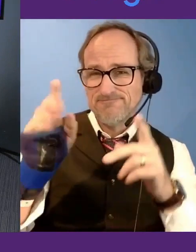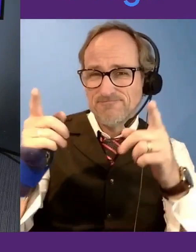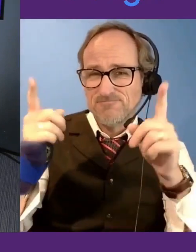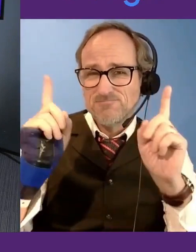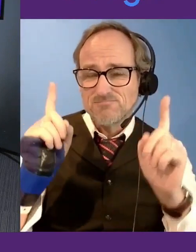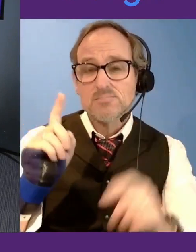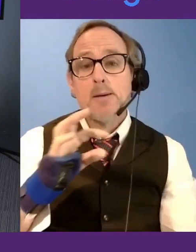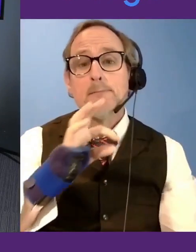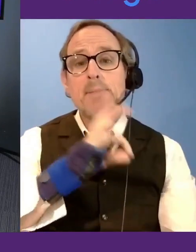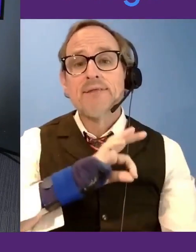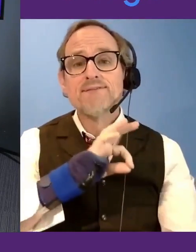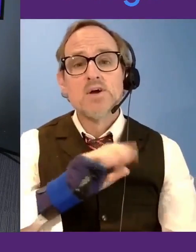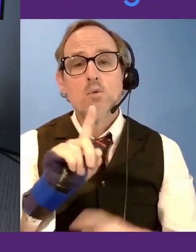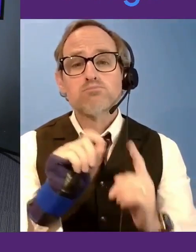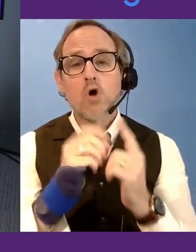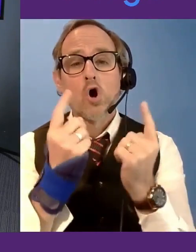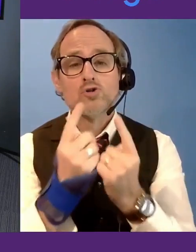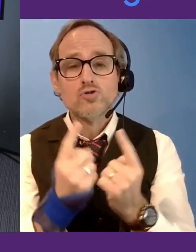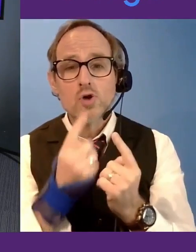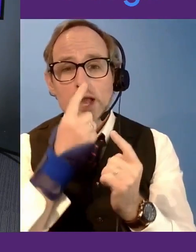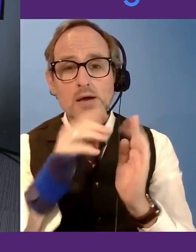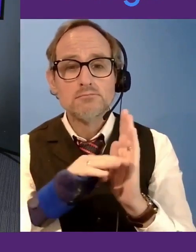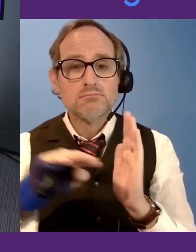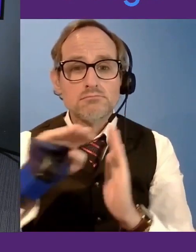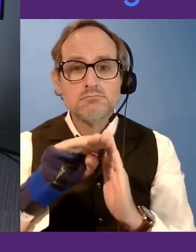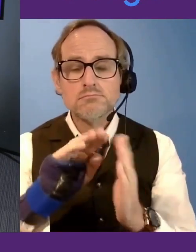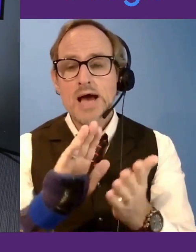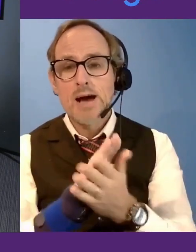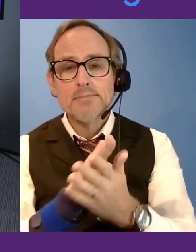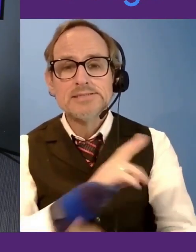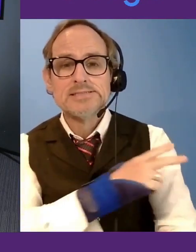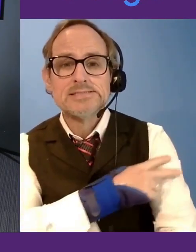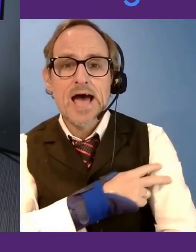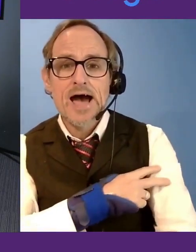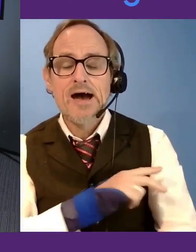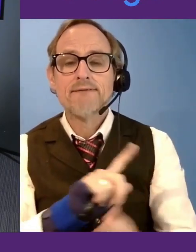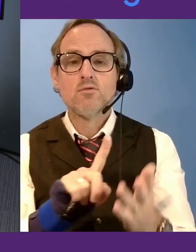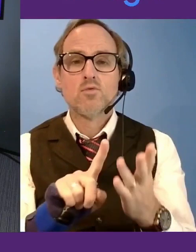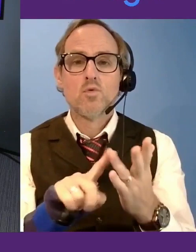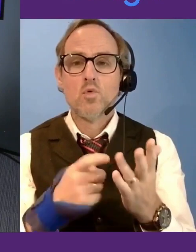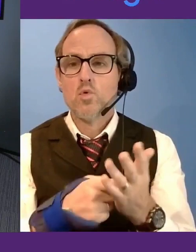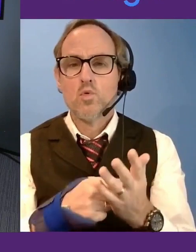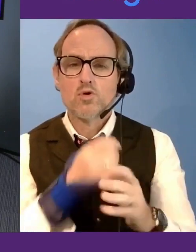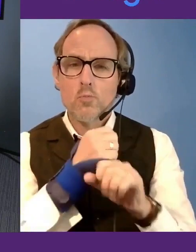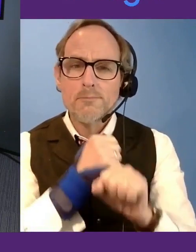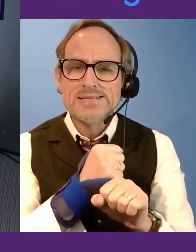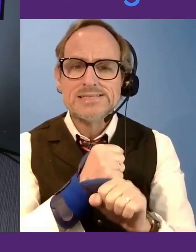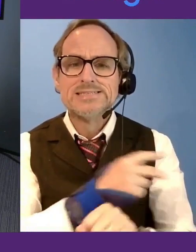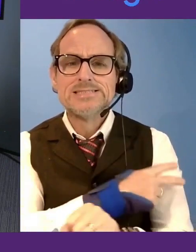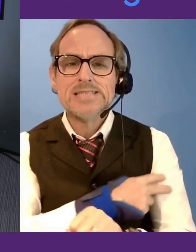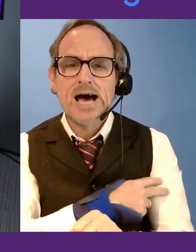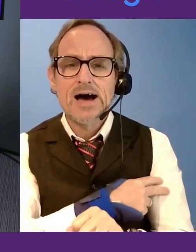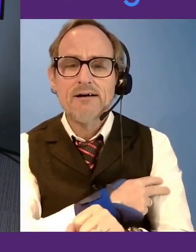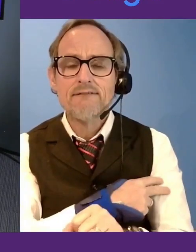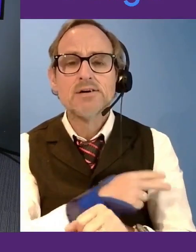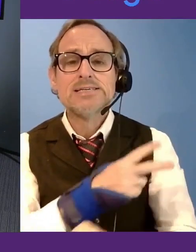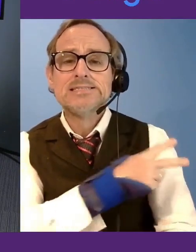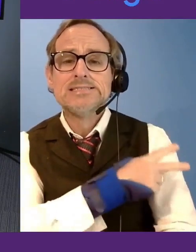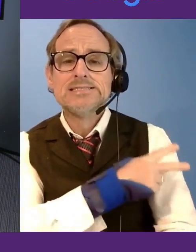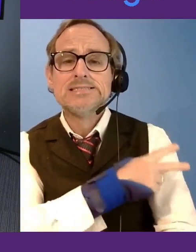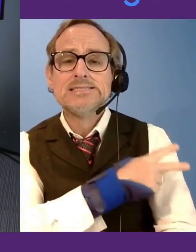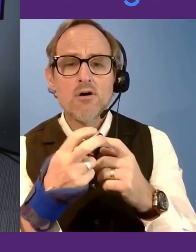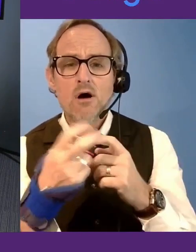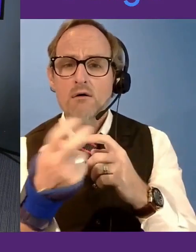internal staff, and happy staff are committed staff, and you've got better retention. And, there's so many